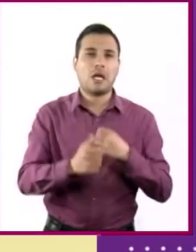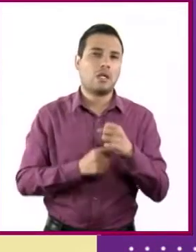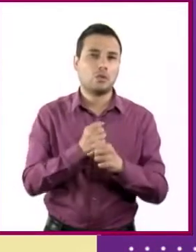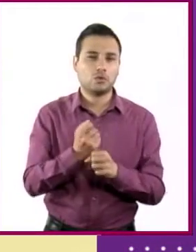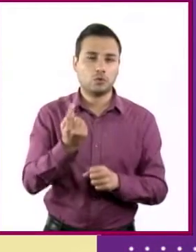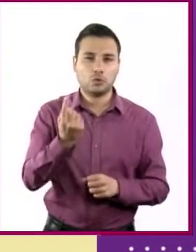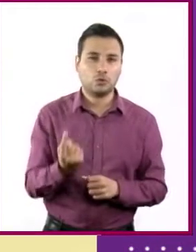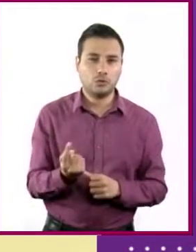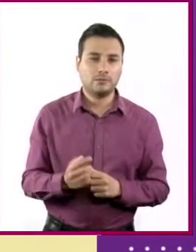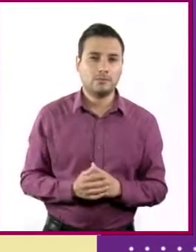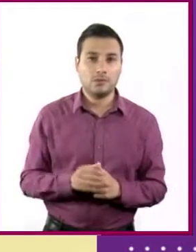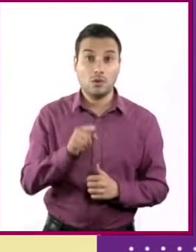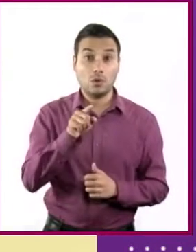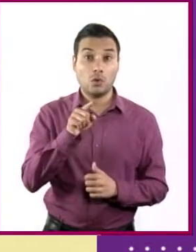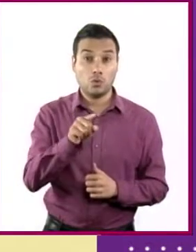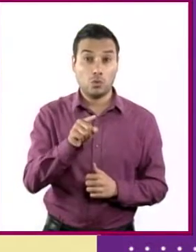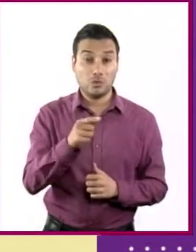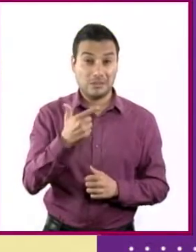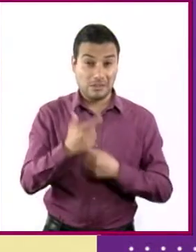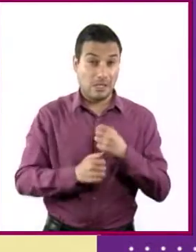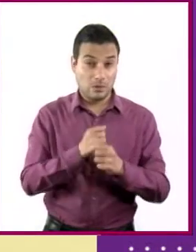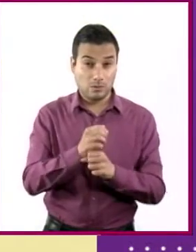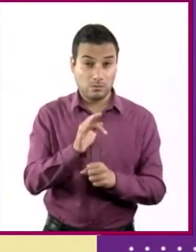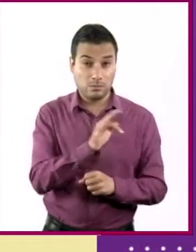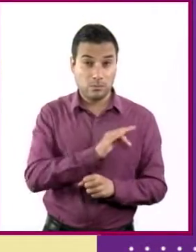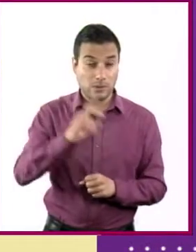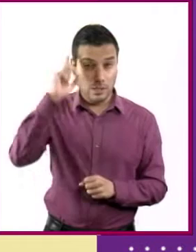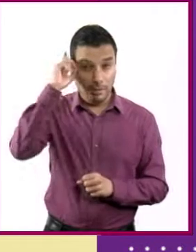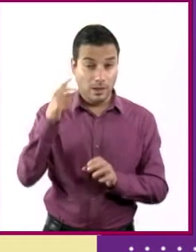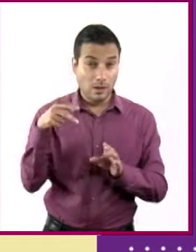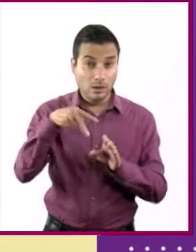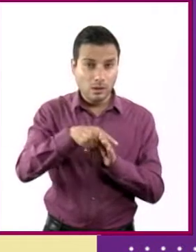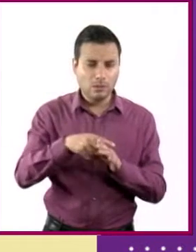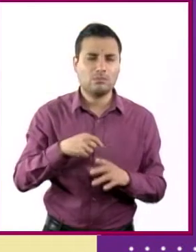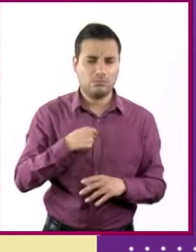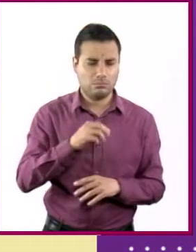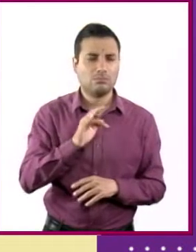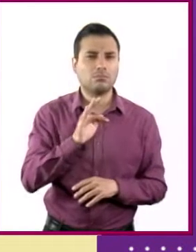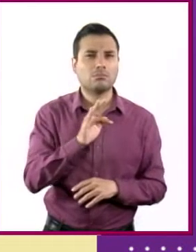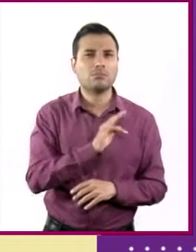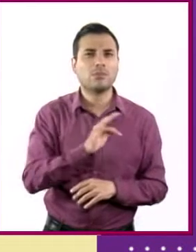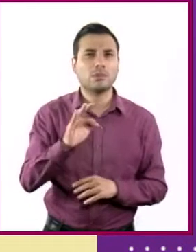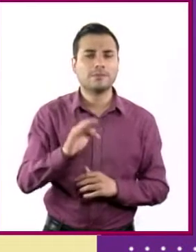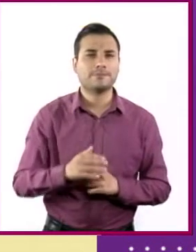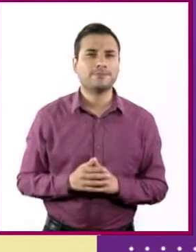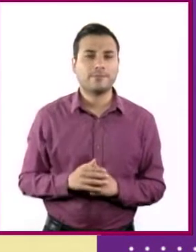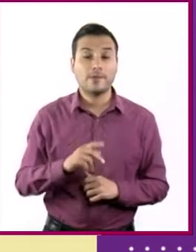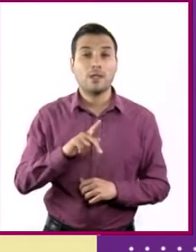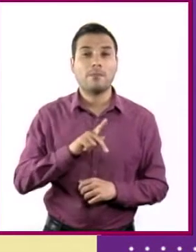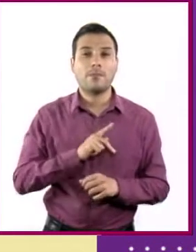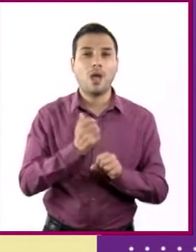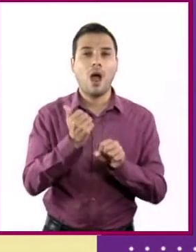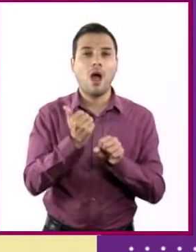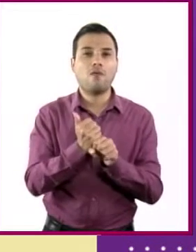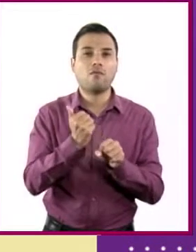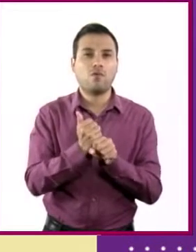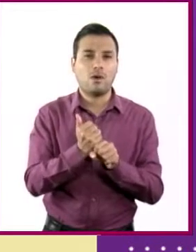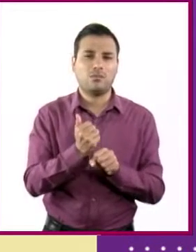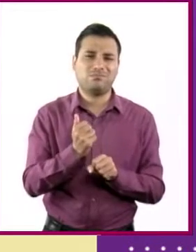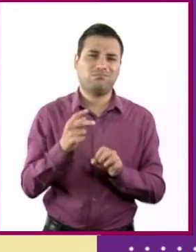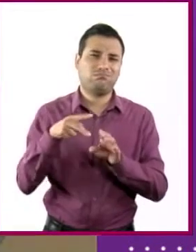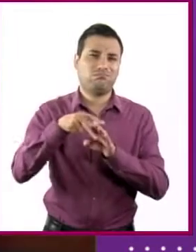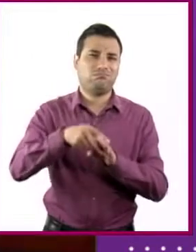And could you ride a horse when you were 7? Yes, I could. My grandfather was a